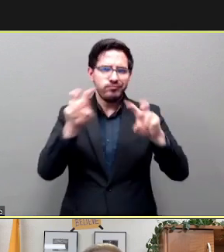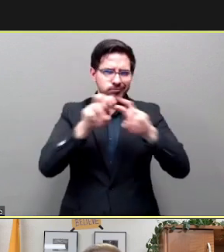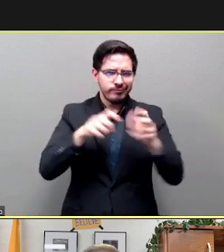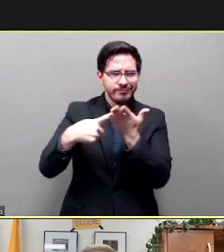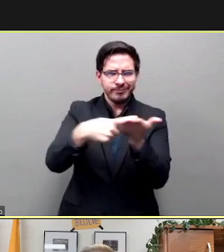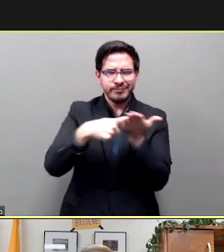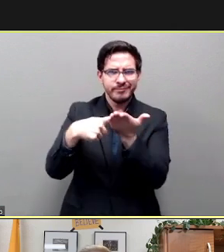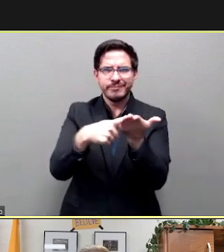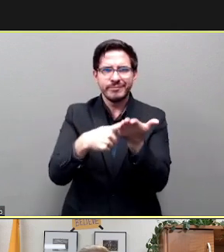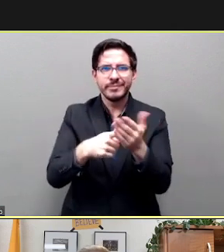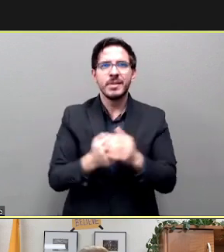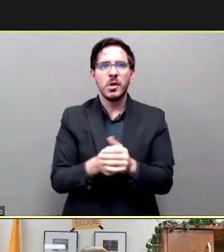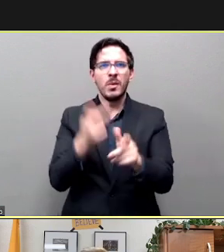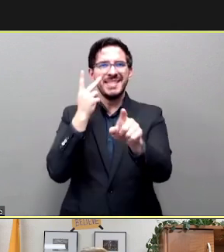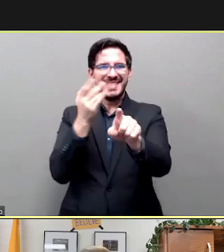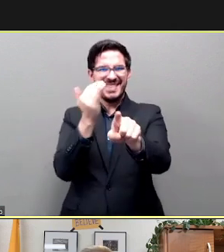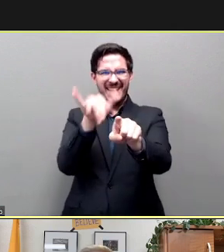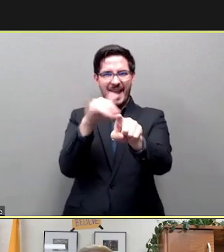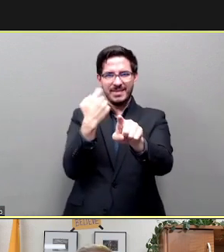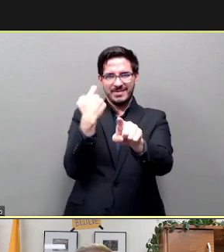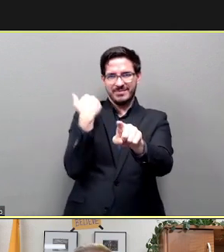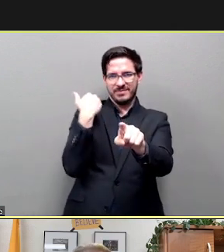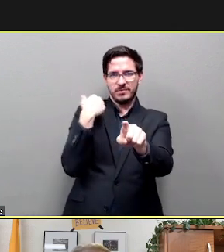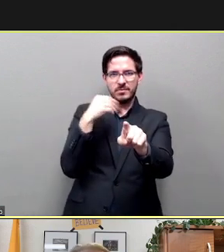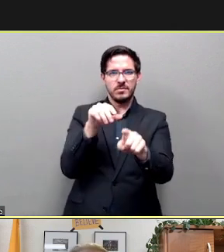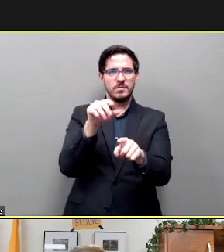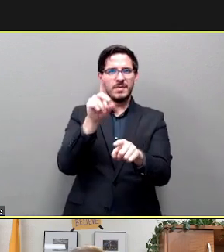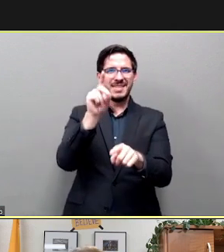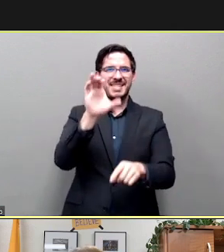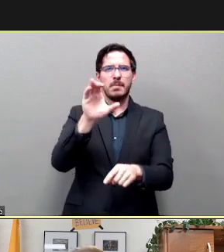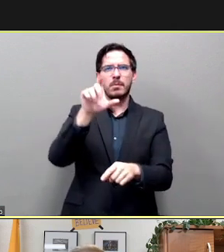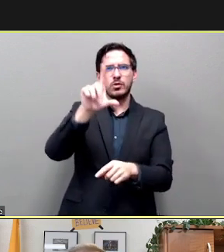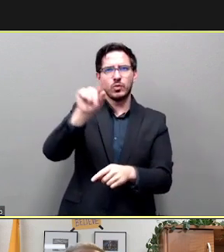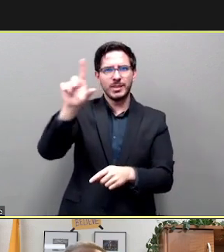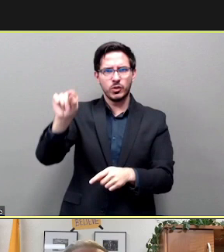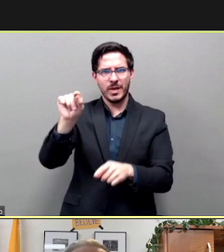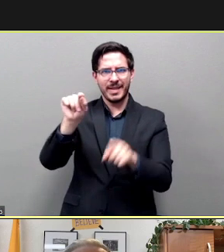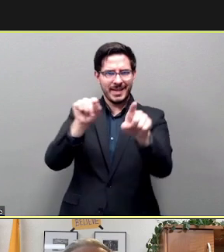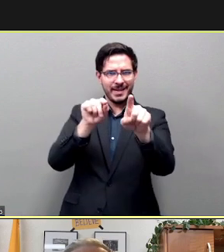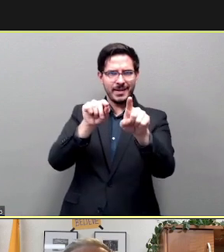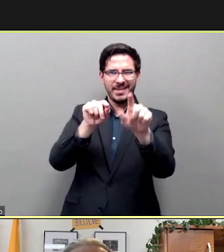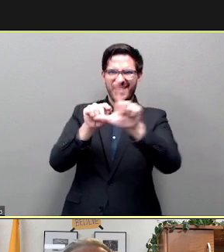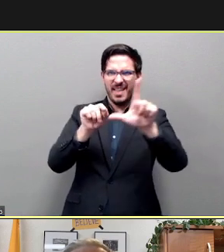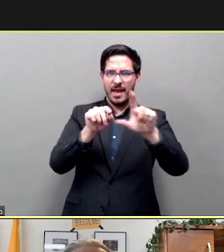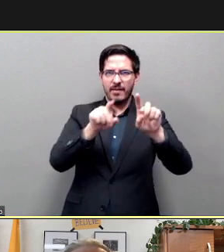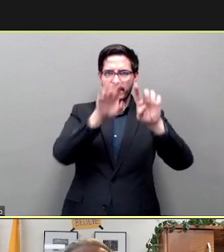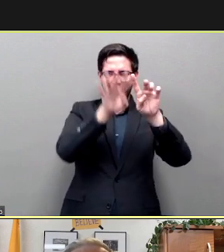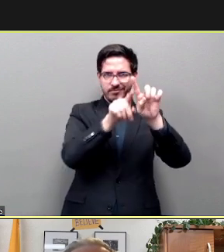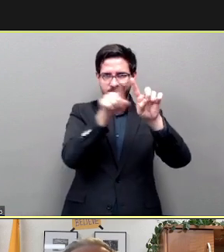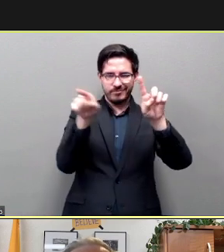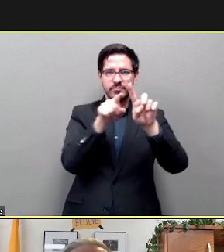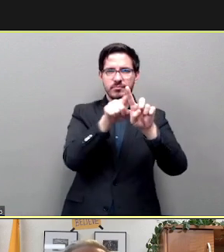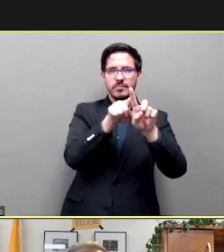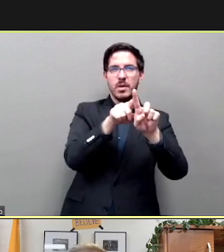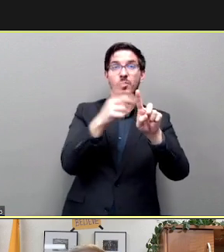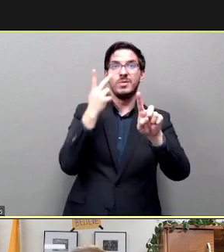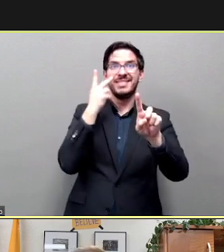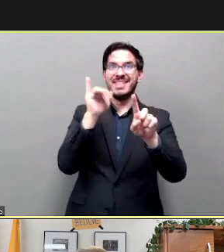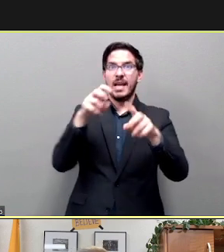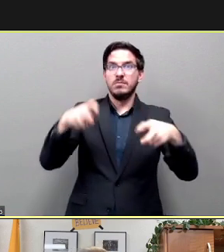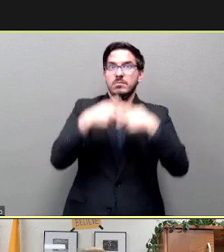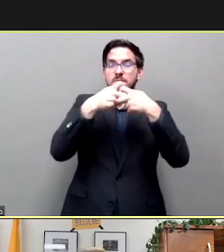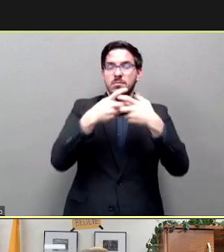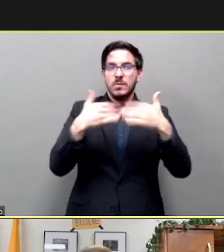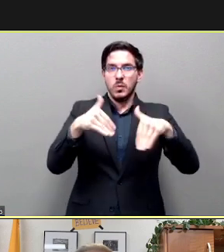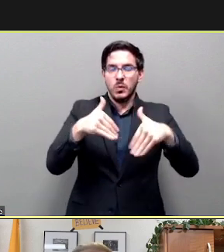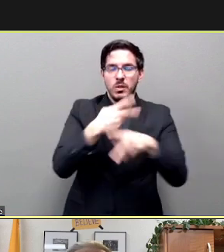point to the one in December of 2020, when we went into crisis standards of care briefly. And then you